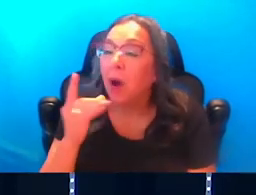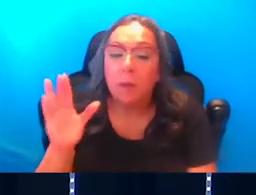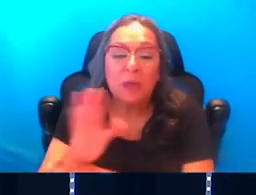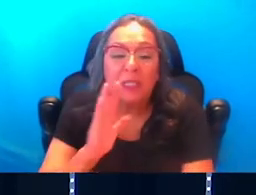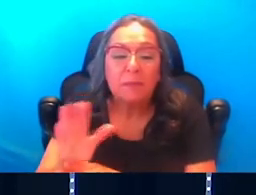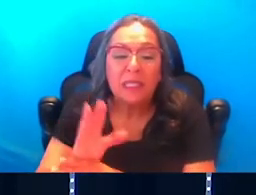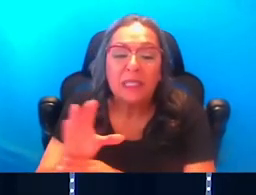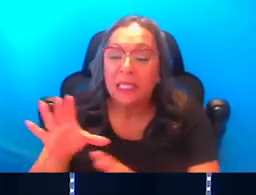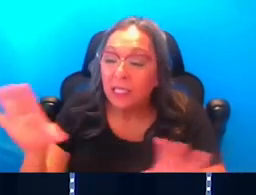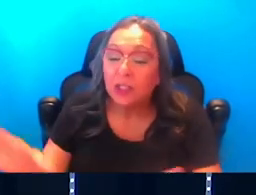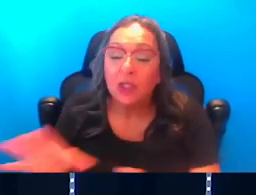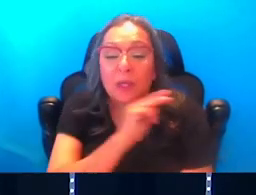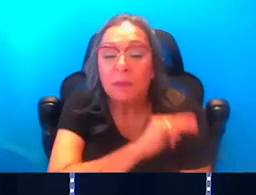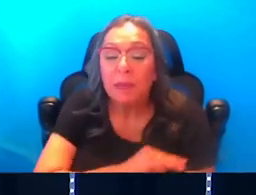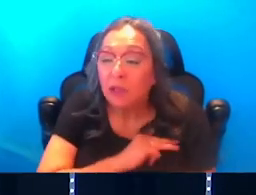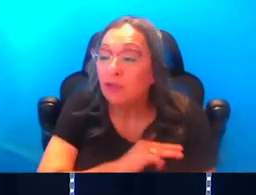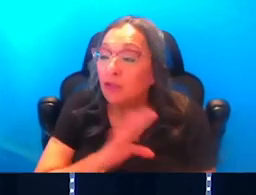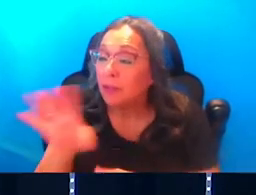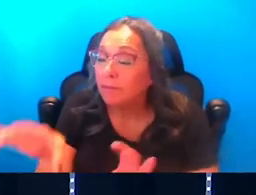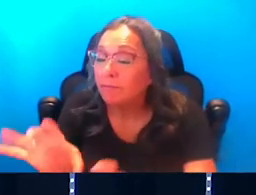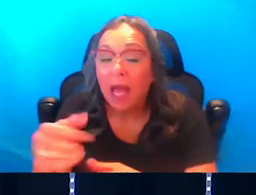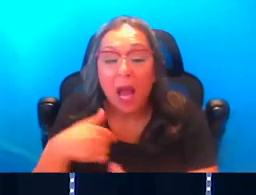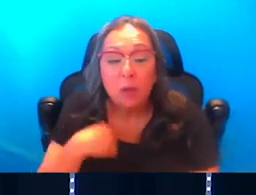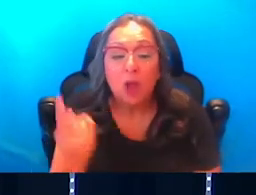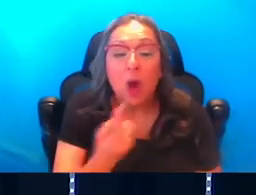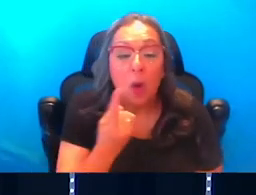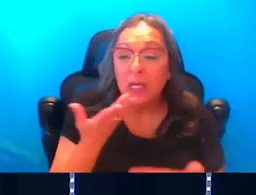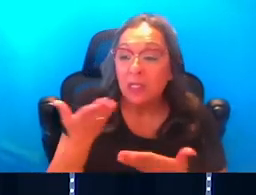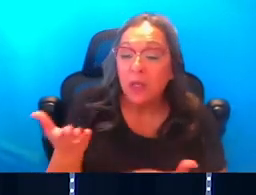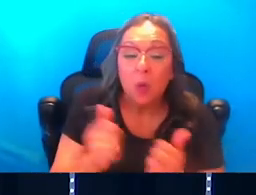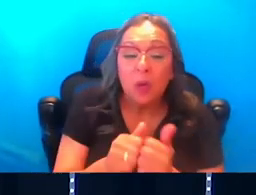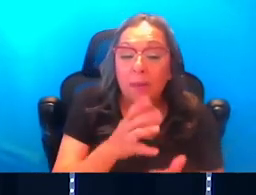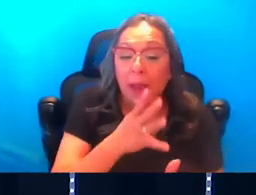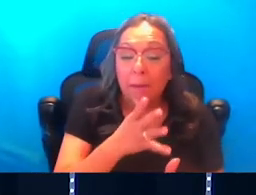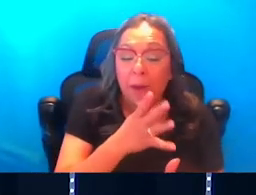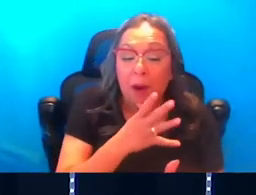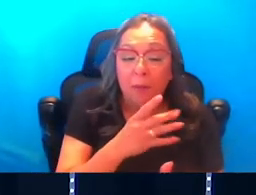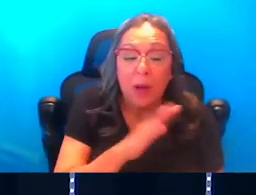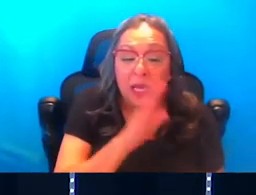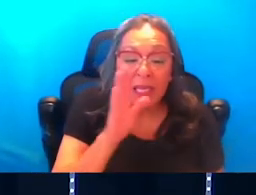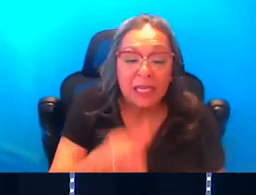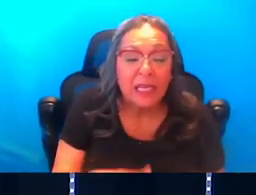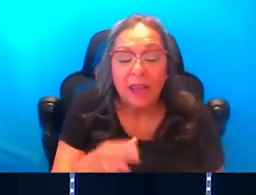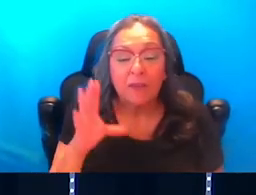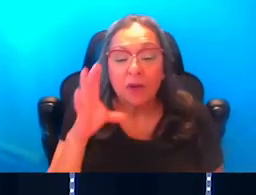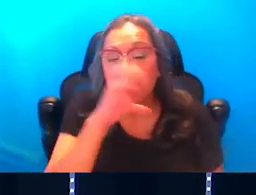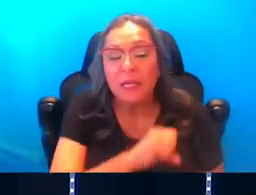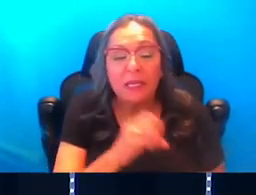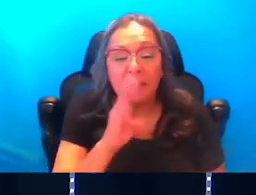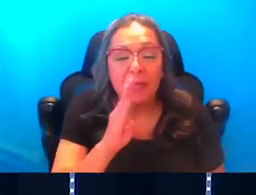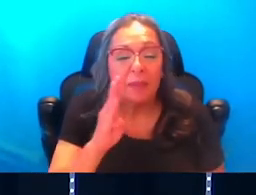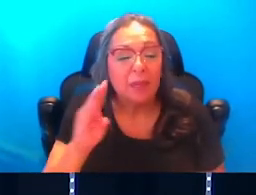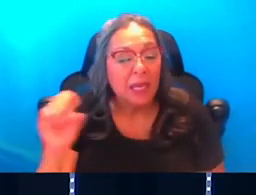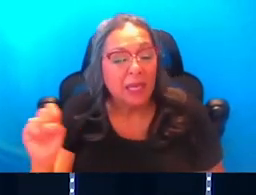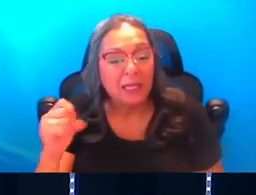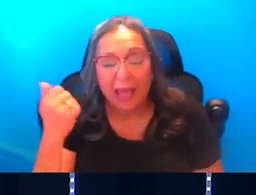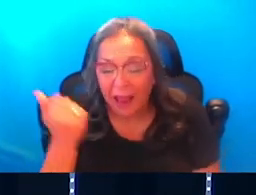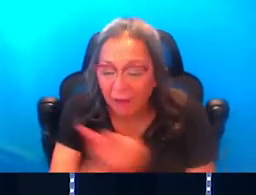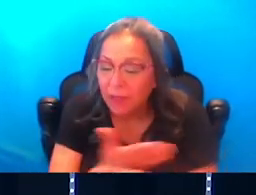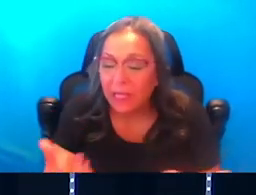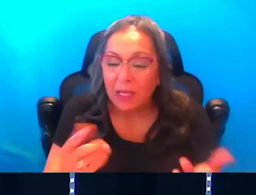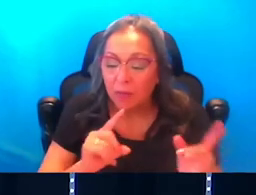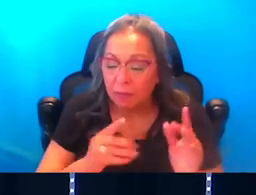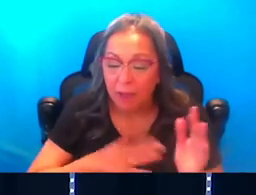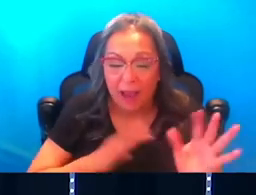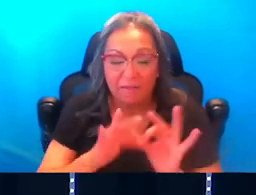was doing ministry with somebody and I was just always there. Right? Like VBS, we never missed a VBS. We were always there for everything.